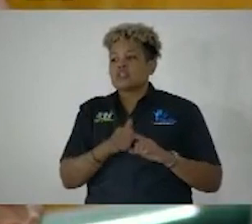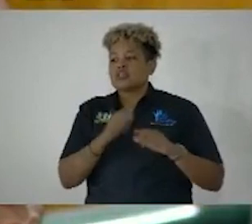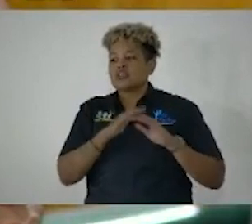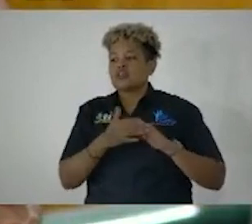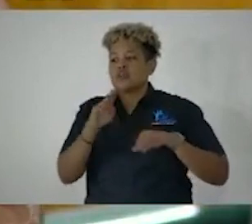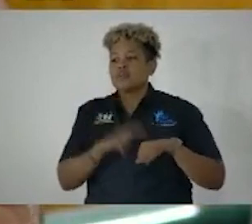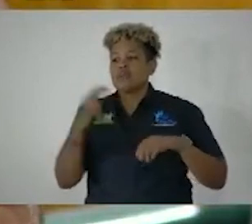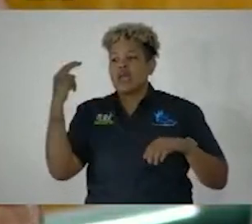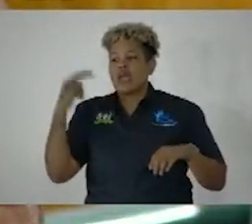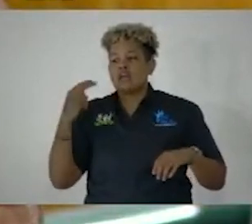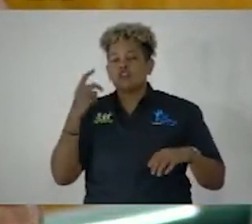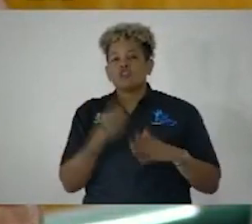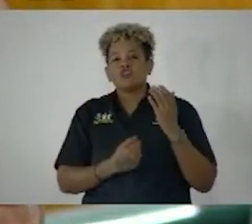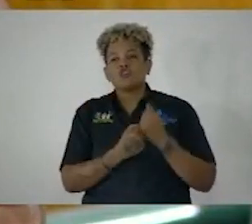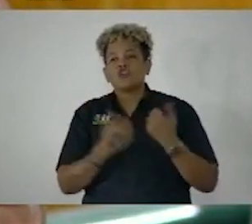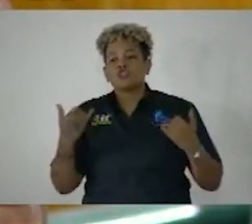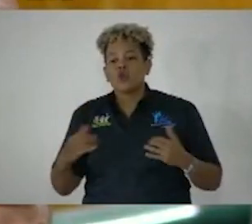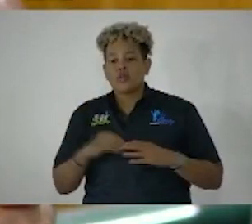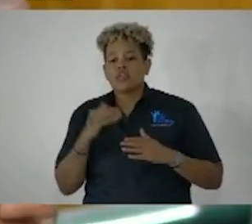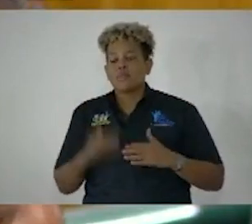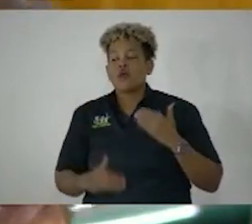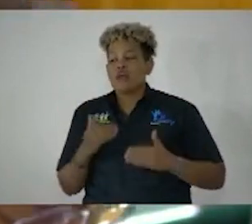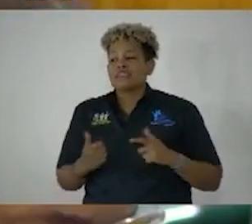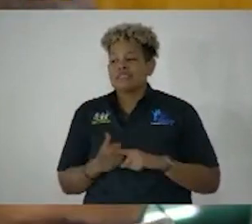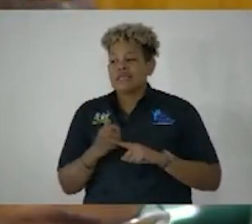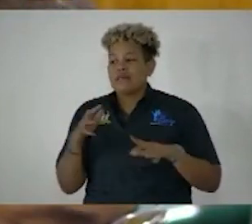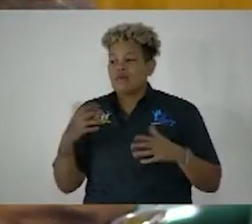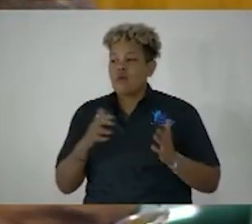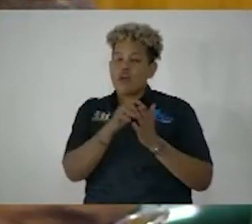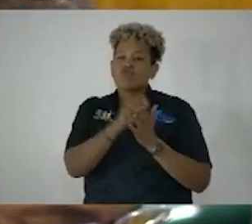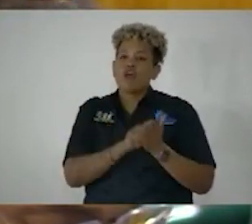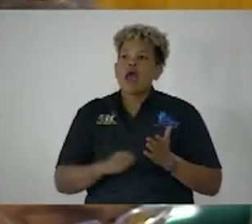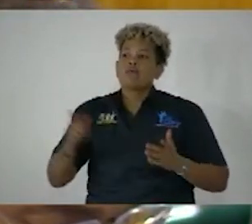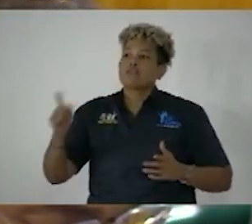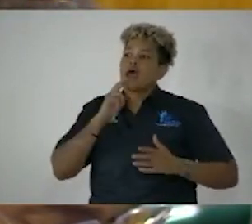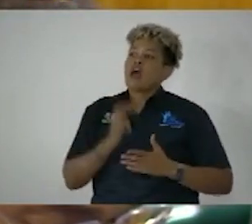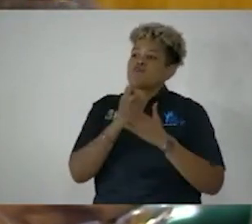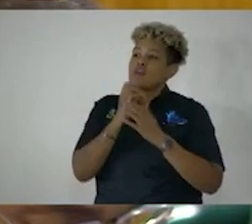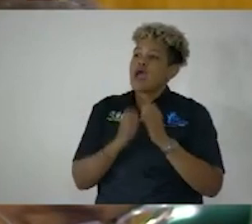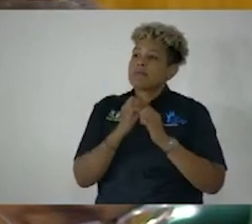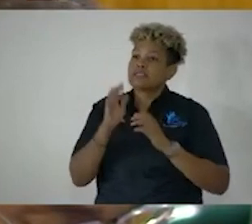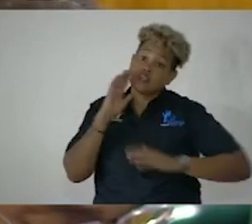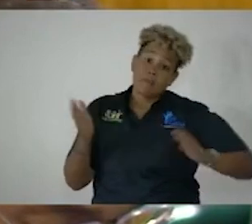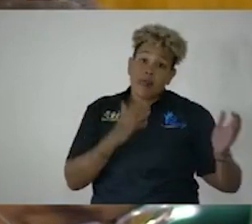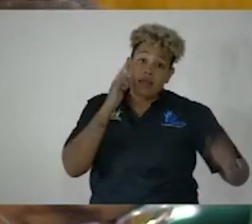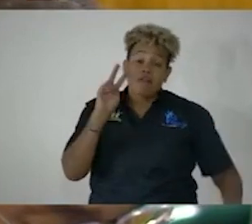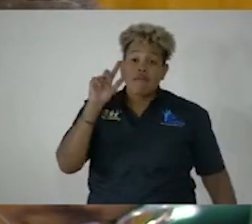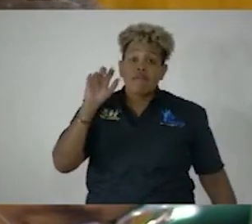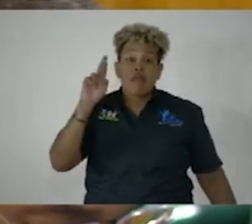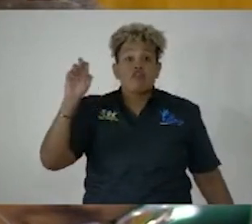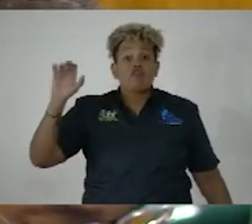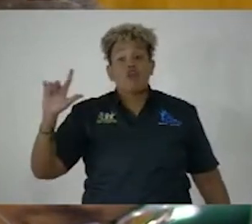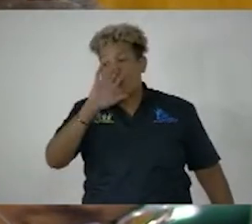National Heritage Trust is currently in the process of crafting a rehabilitation plan for Vale